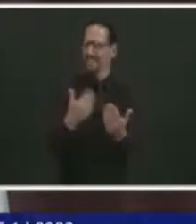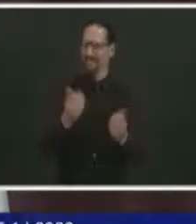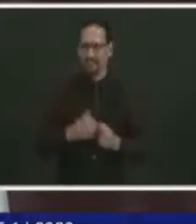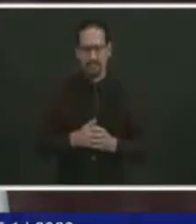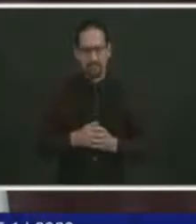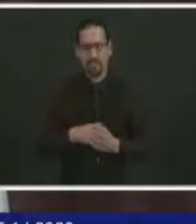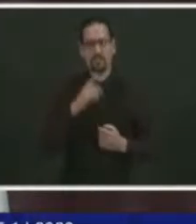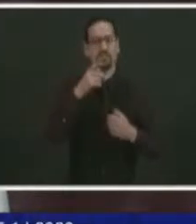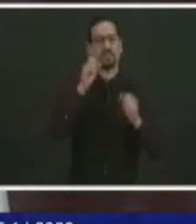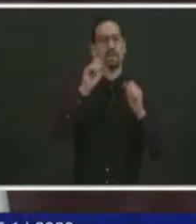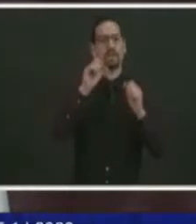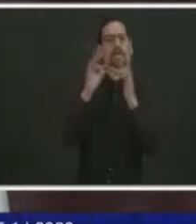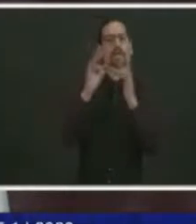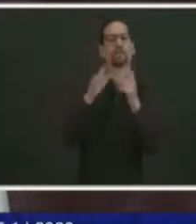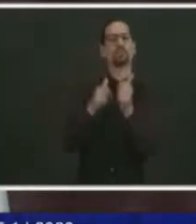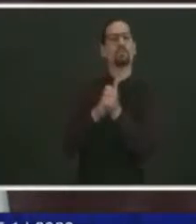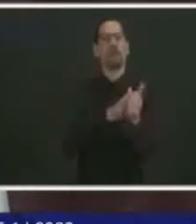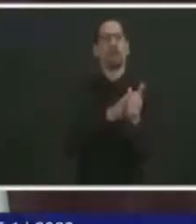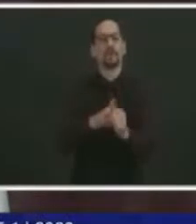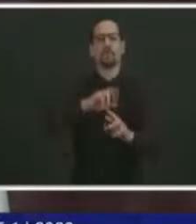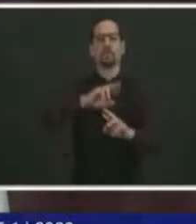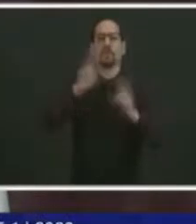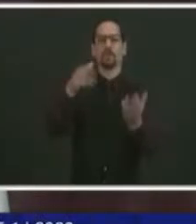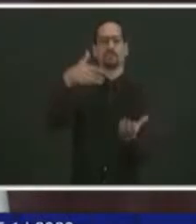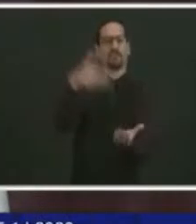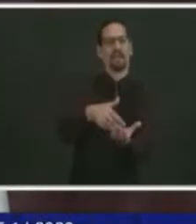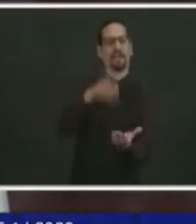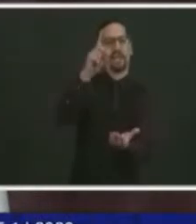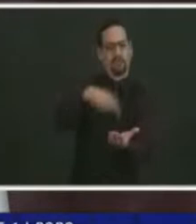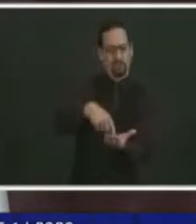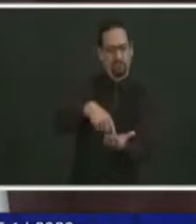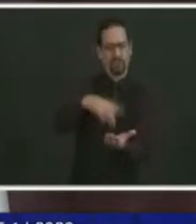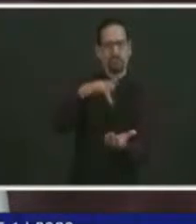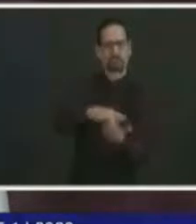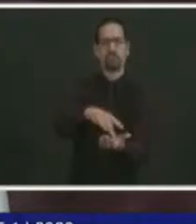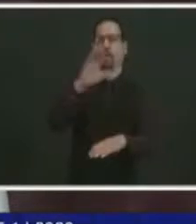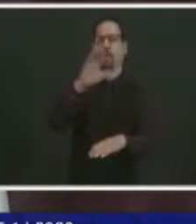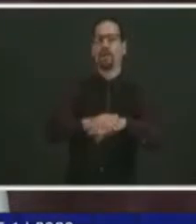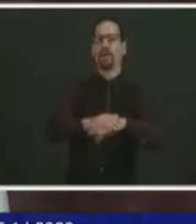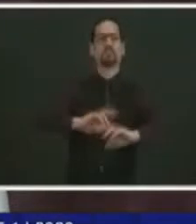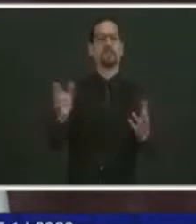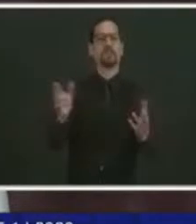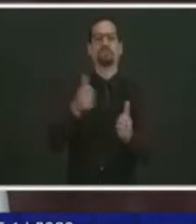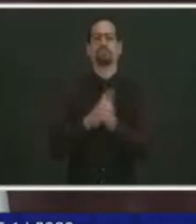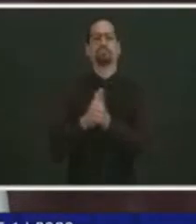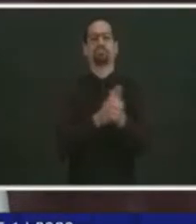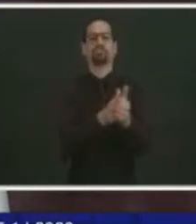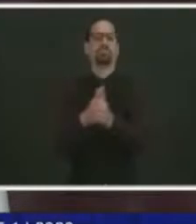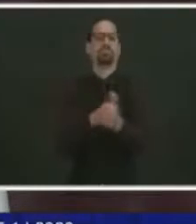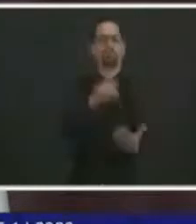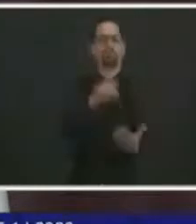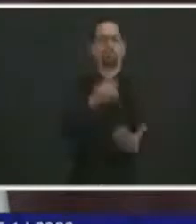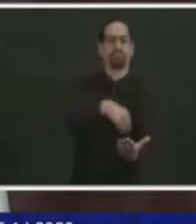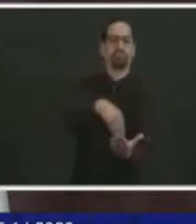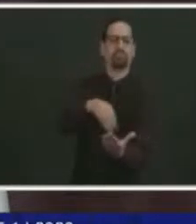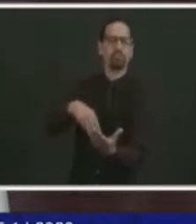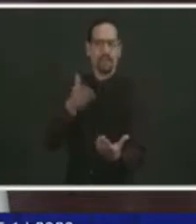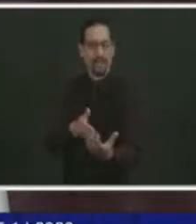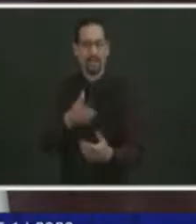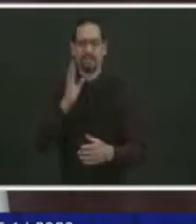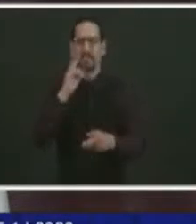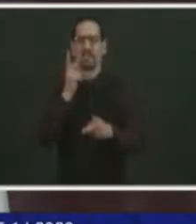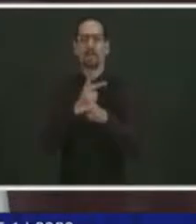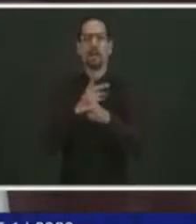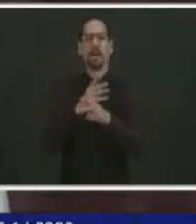notebook. The app, if you do the location diary feature on the app, it'll keep track of where you've been, all the locations you've